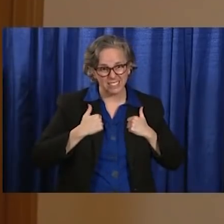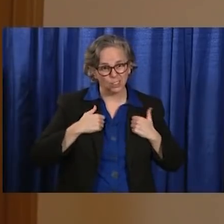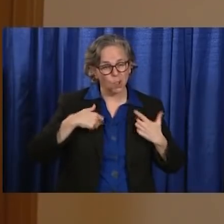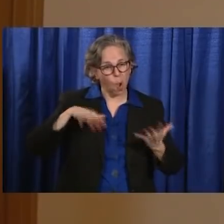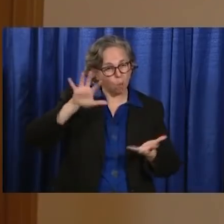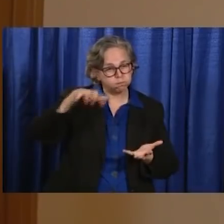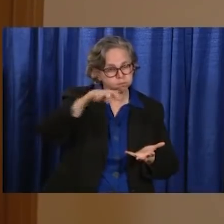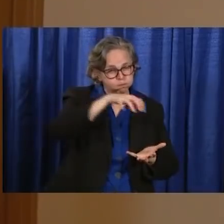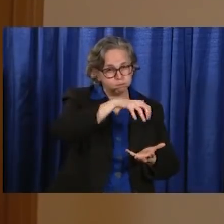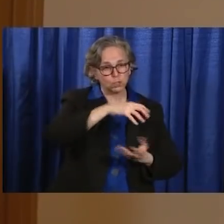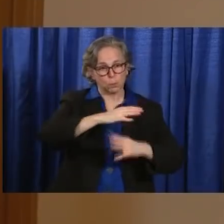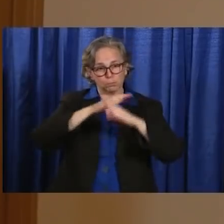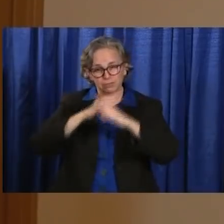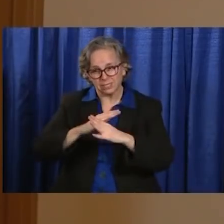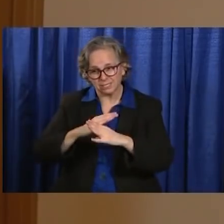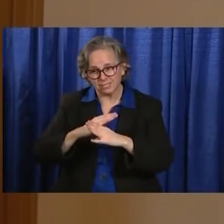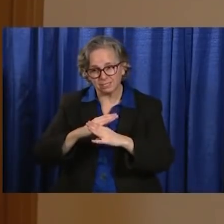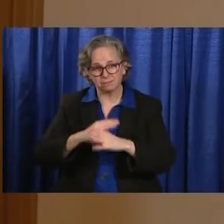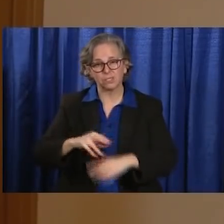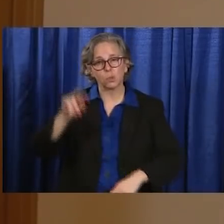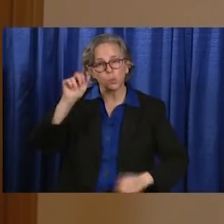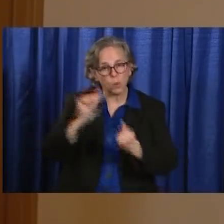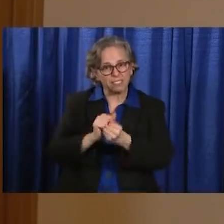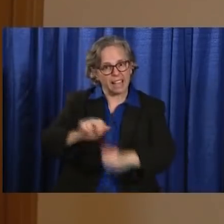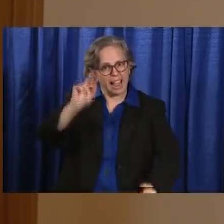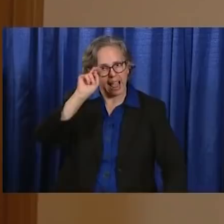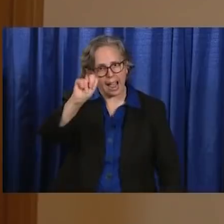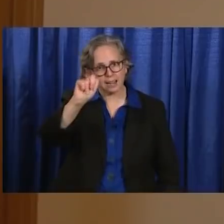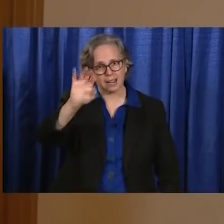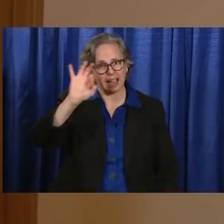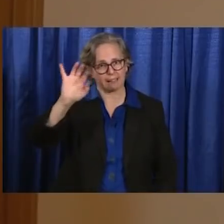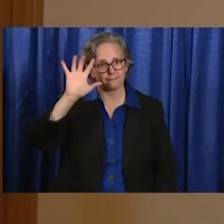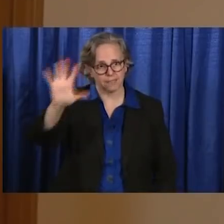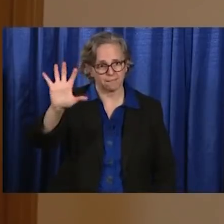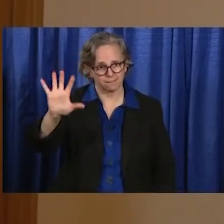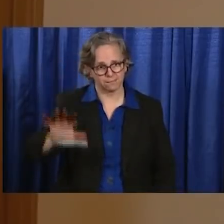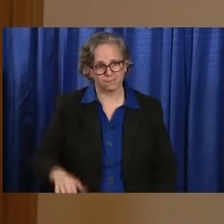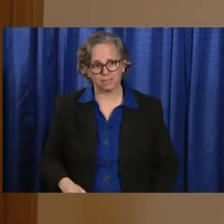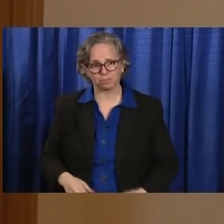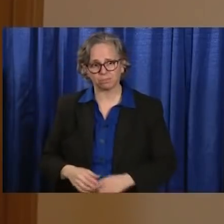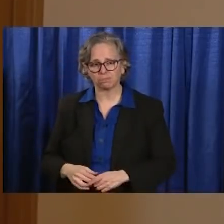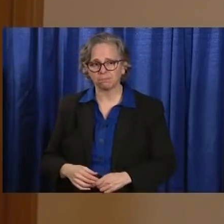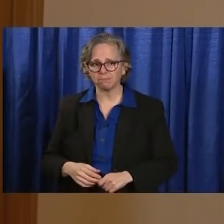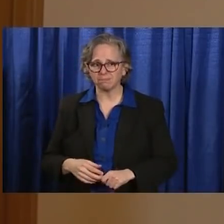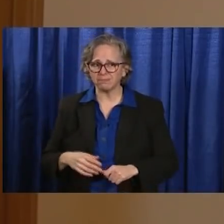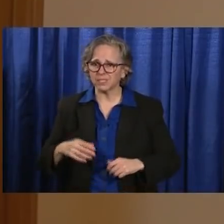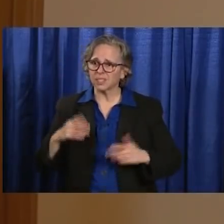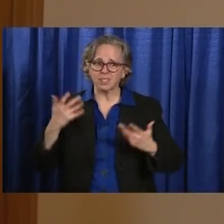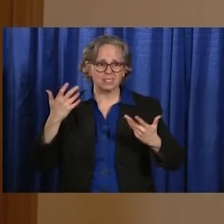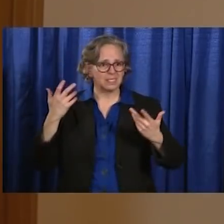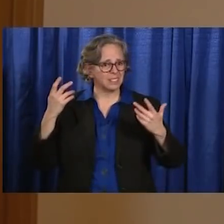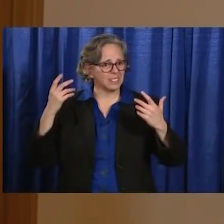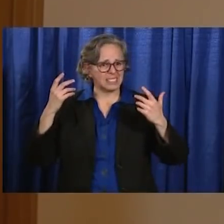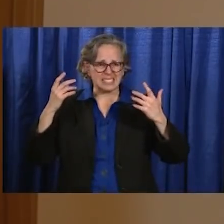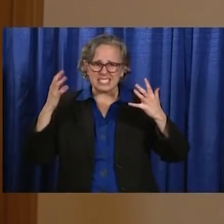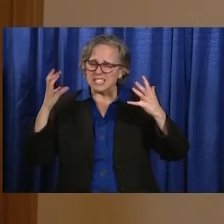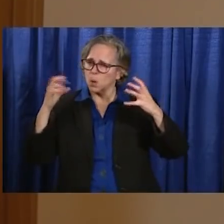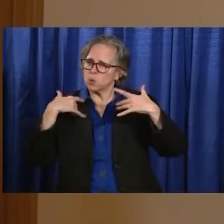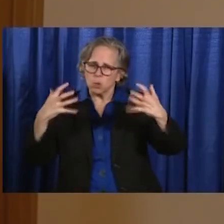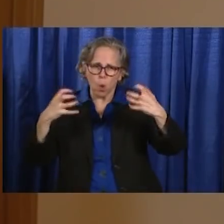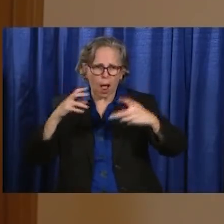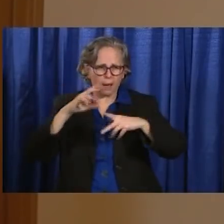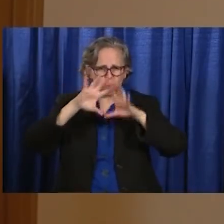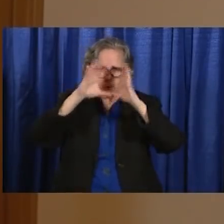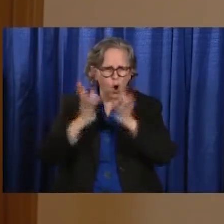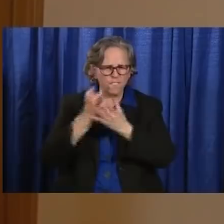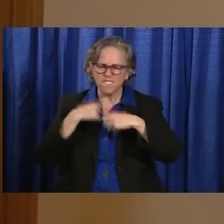It is basically forcing our whole world to fight for a precious amount of these. Our hospitals are fighting.